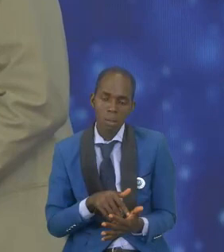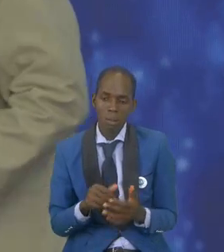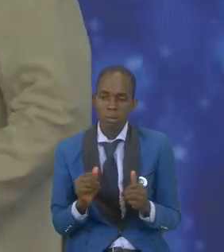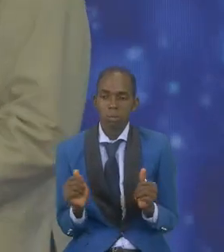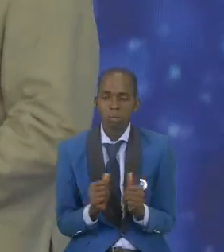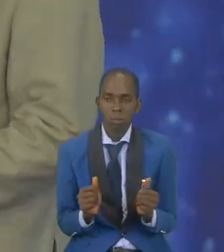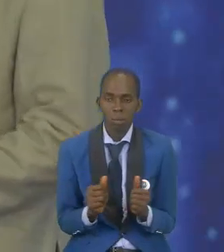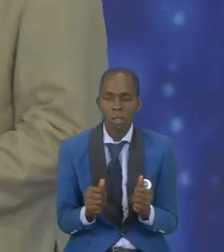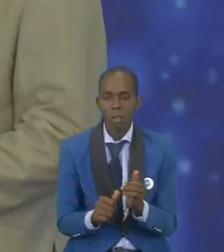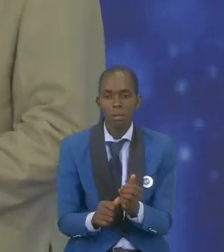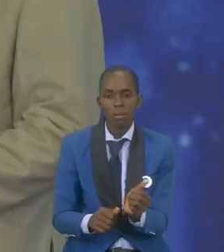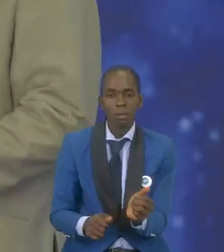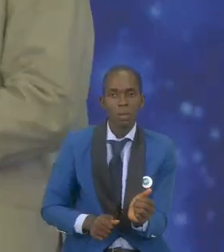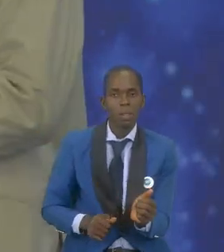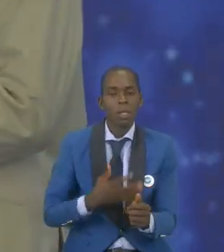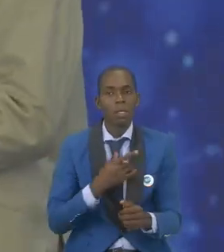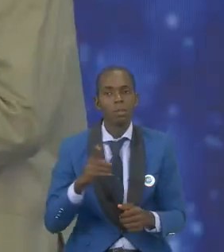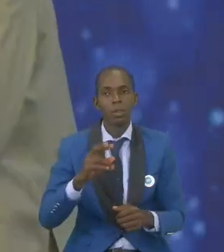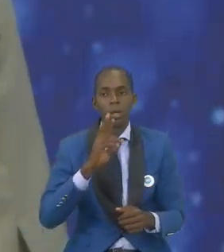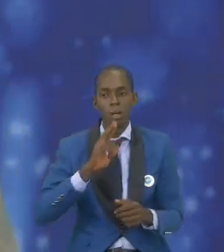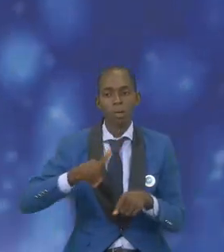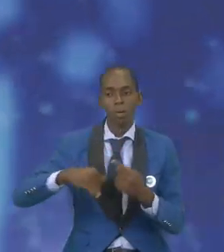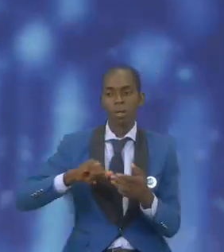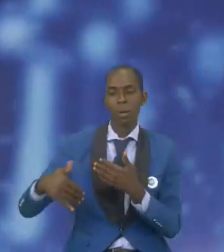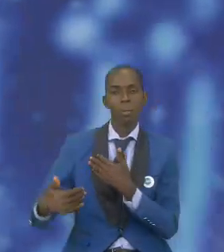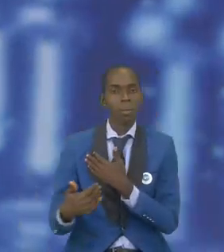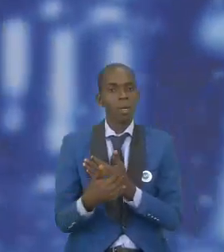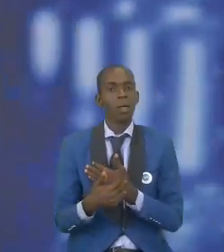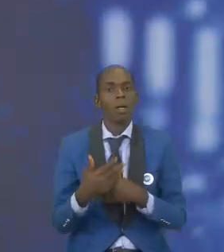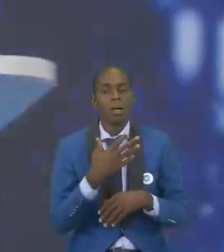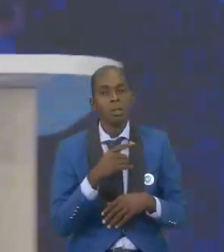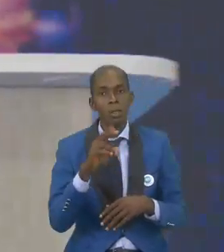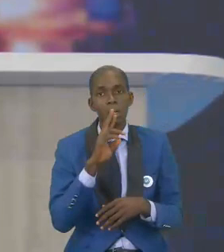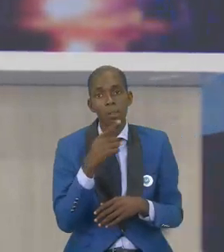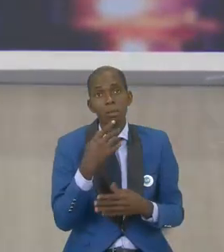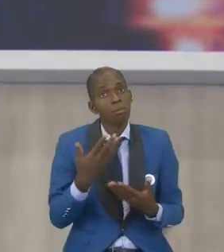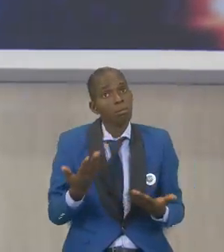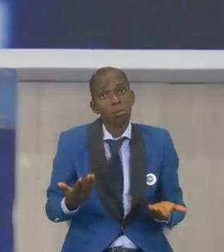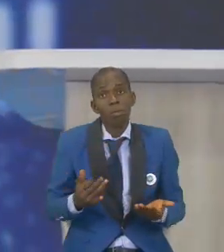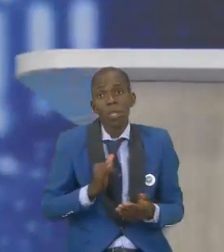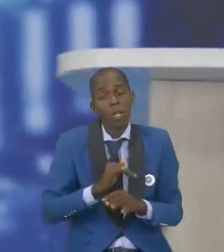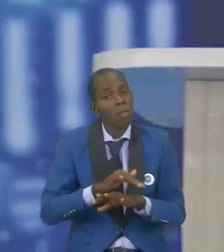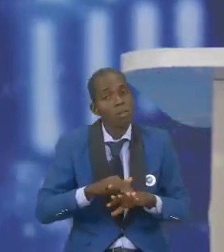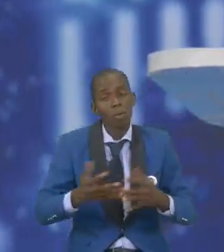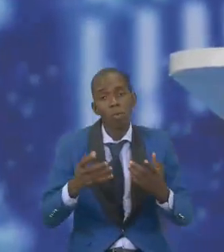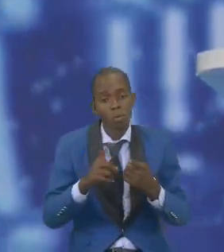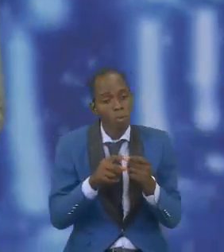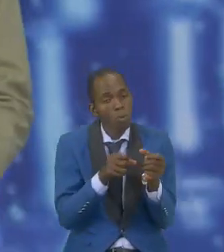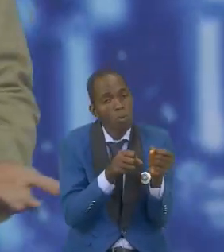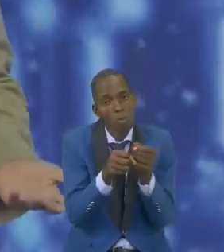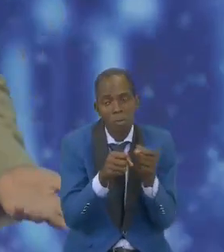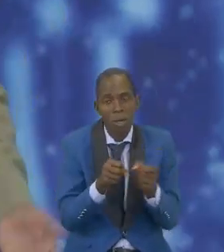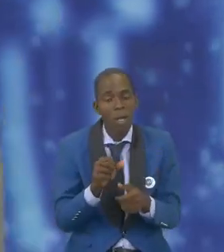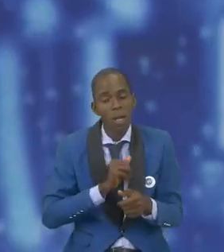backward, and then you are retreating, you are going back, and you say, I don't want to fight. A child